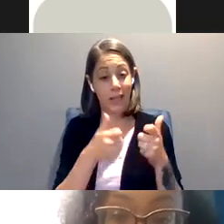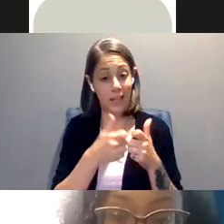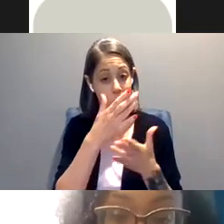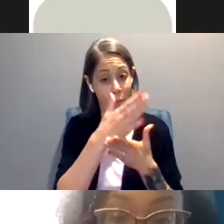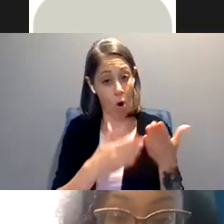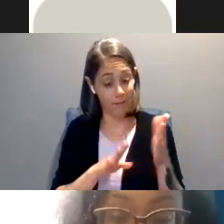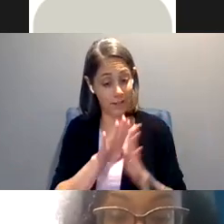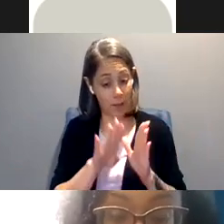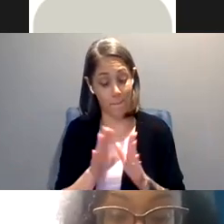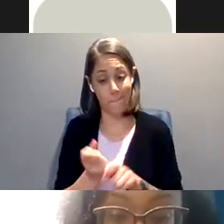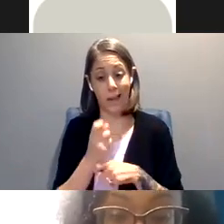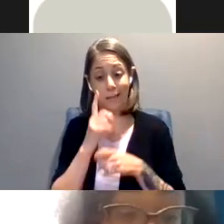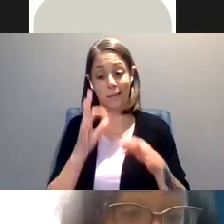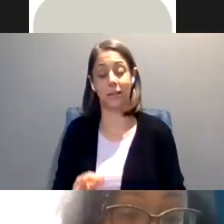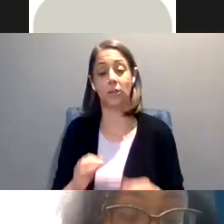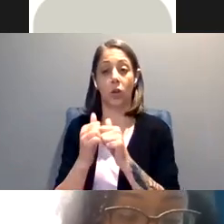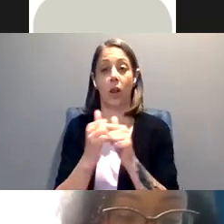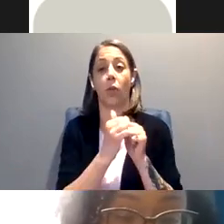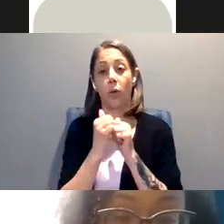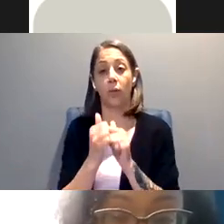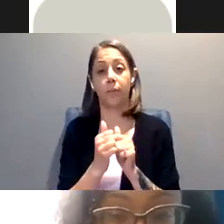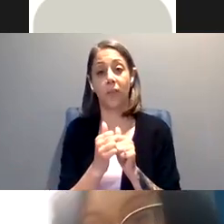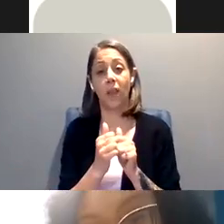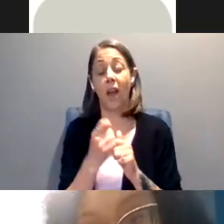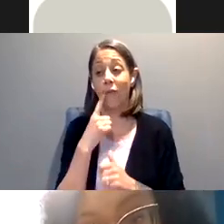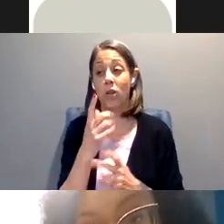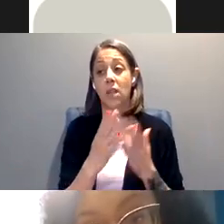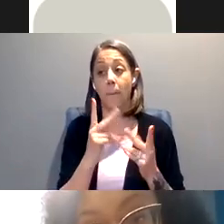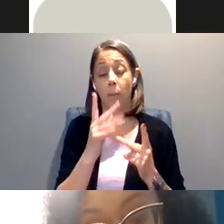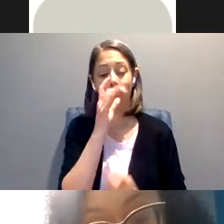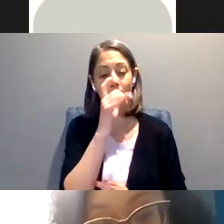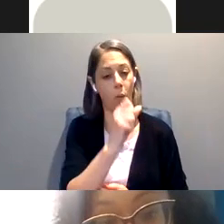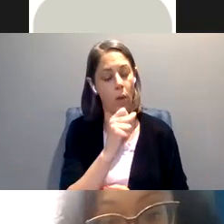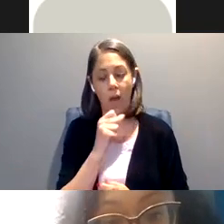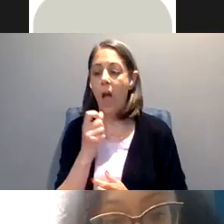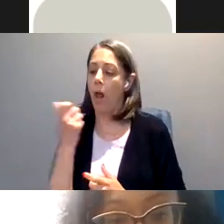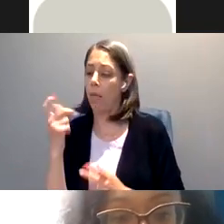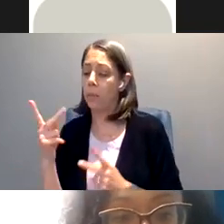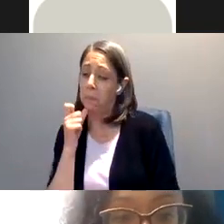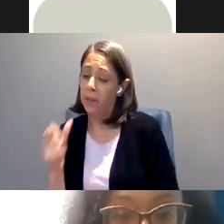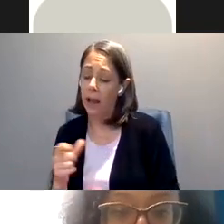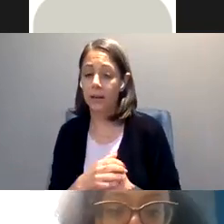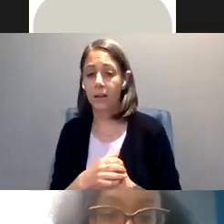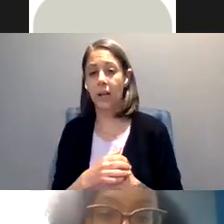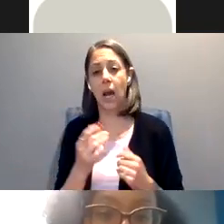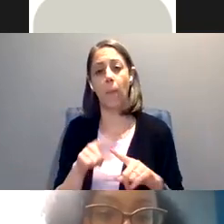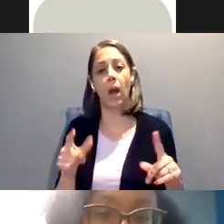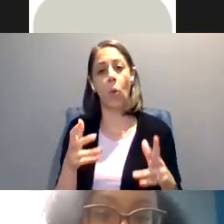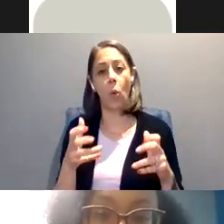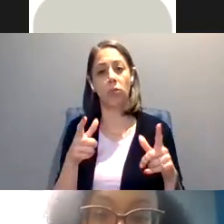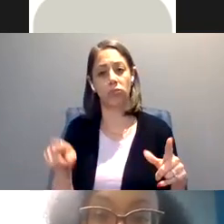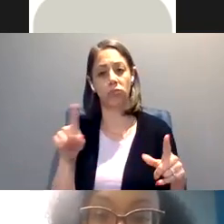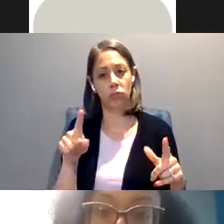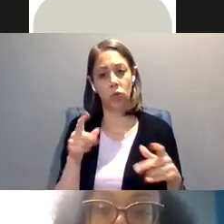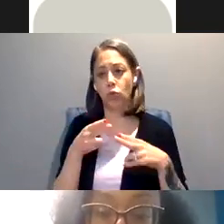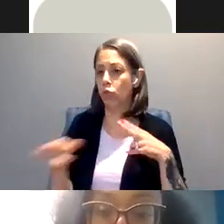make choices together. And that's really appealing to some folks and less appealing to others, but wanted to make sure that you had kind of a snapshot